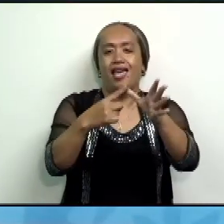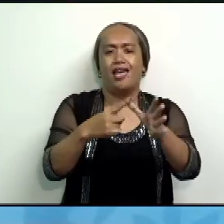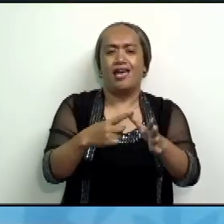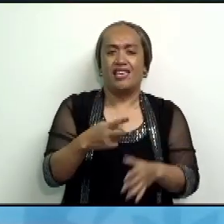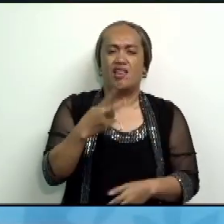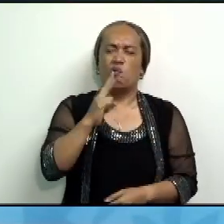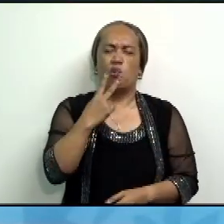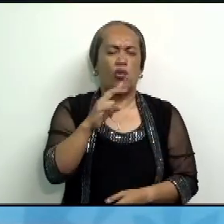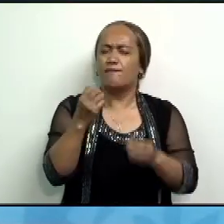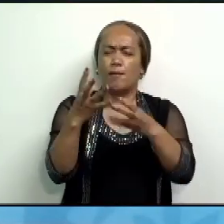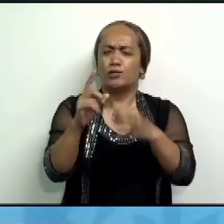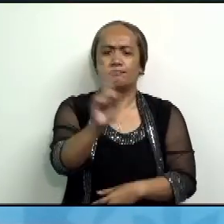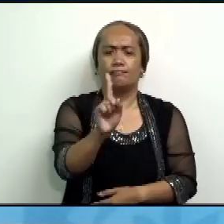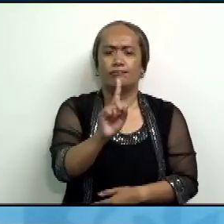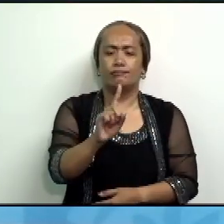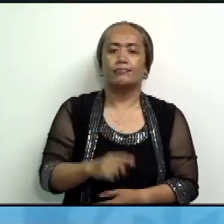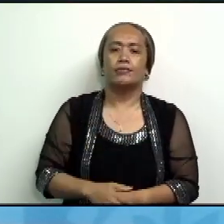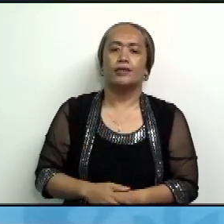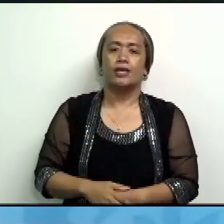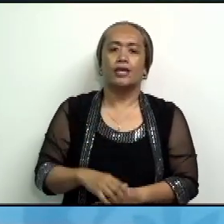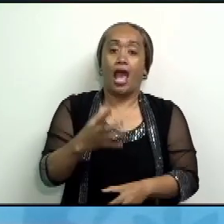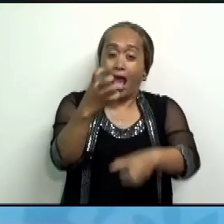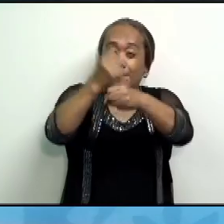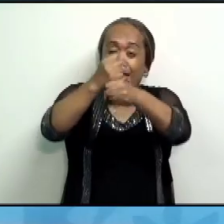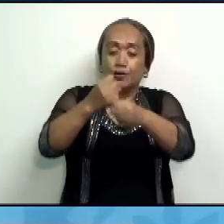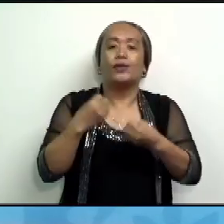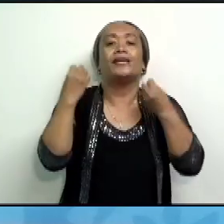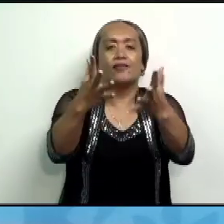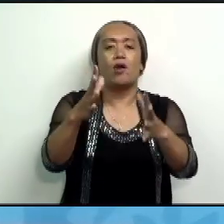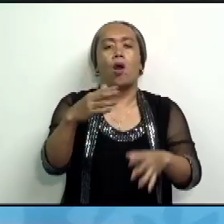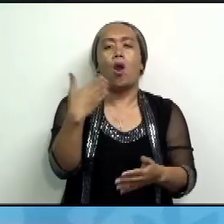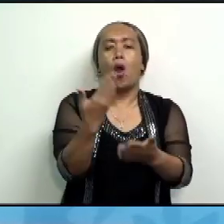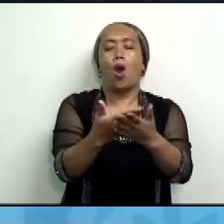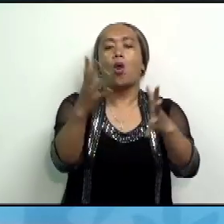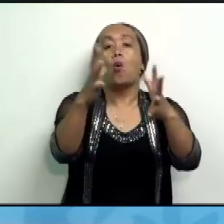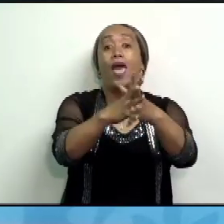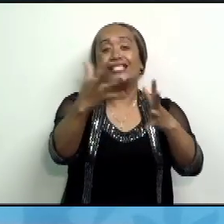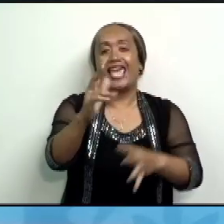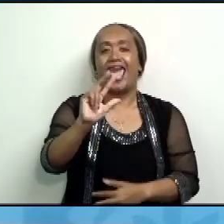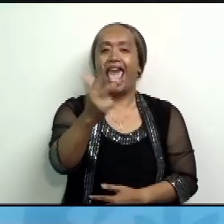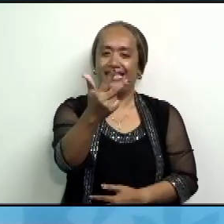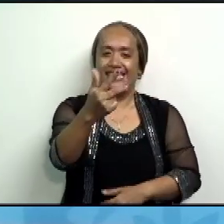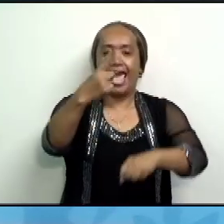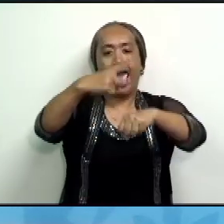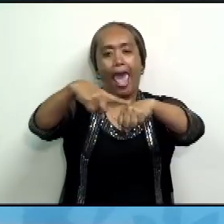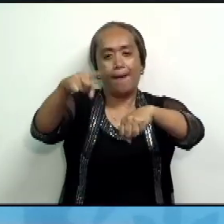Our next update will be provided after we review the situation on Wednesday, 8th April.